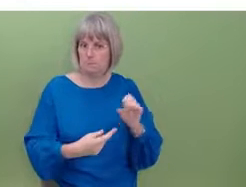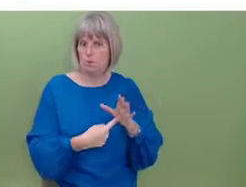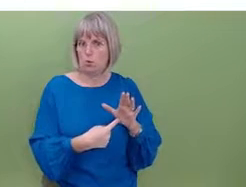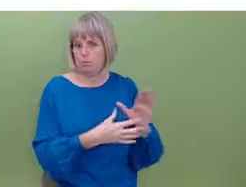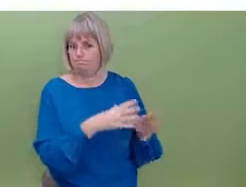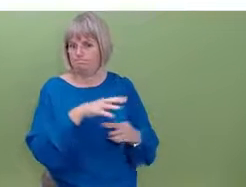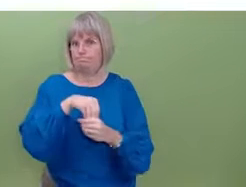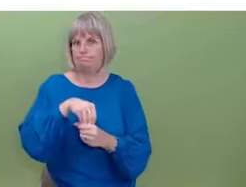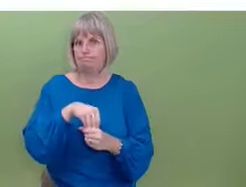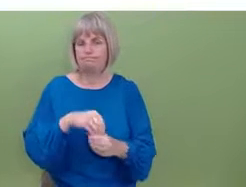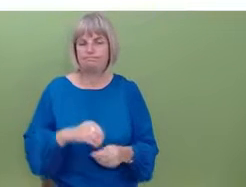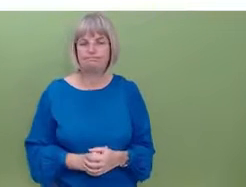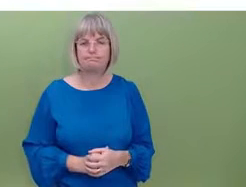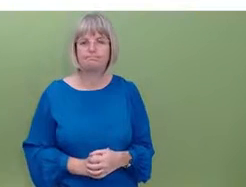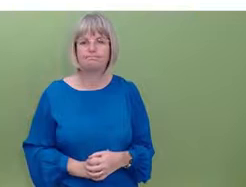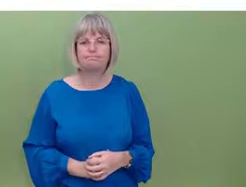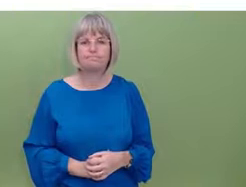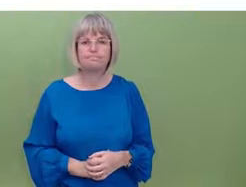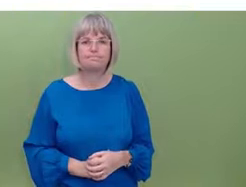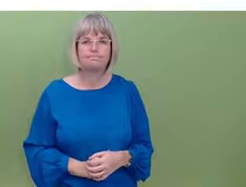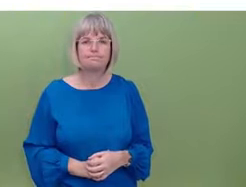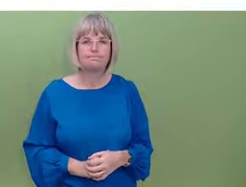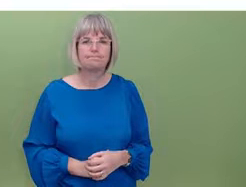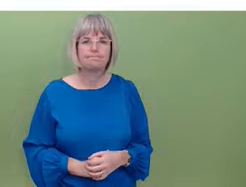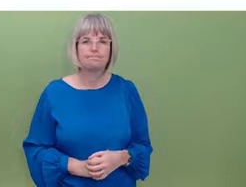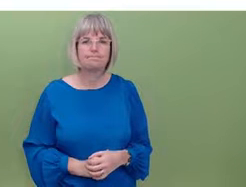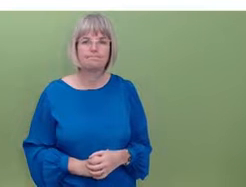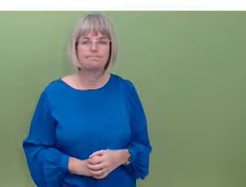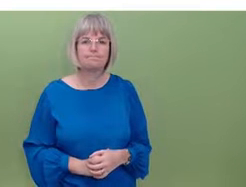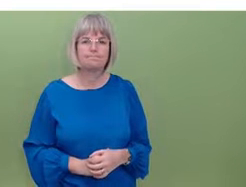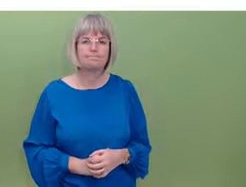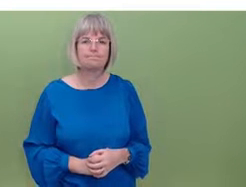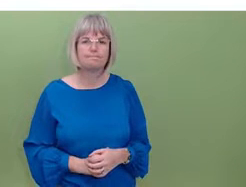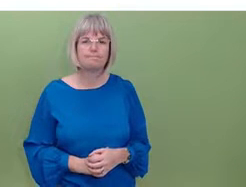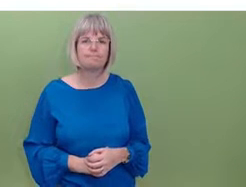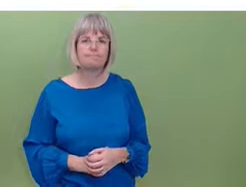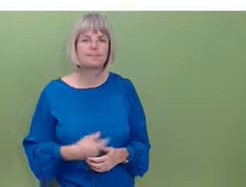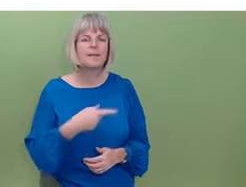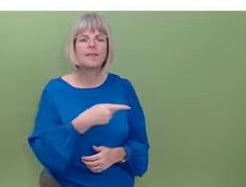I would say the disadvantaged groups